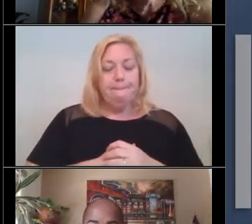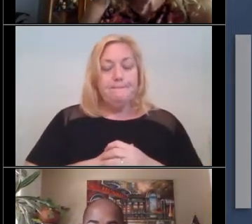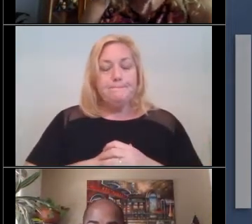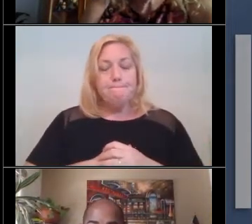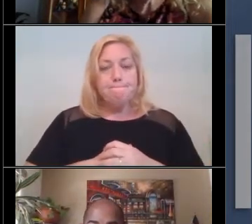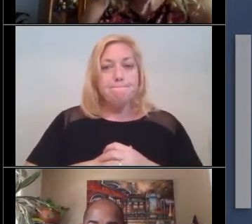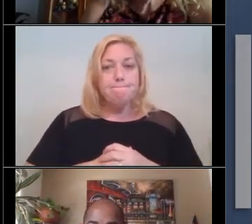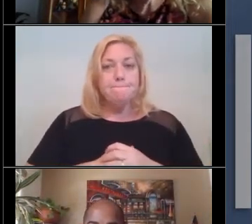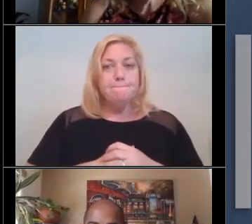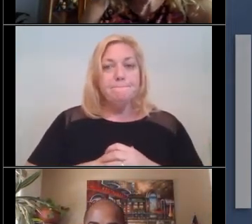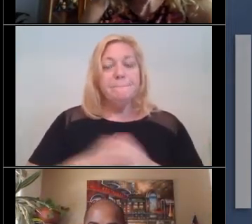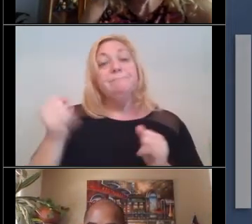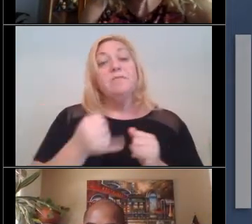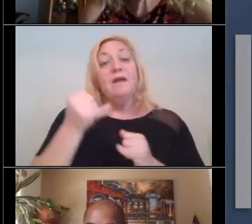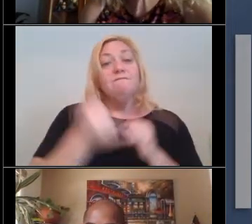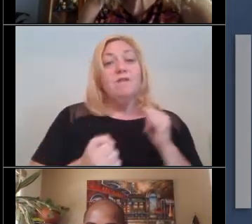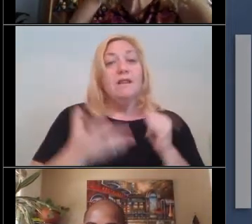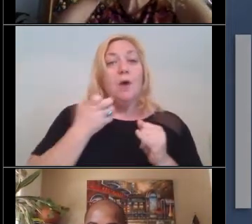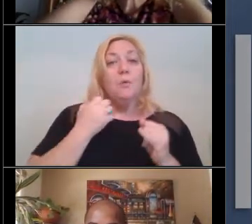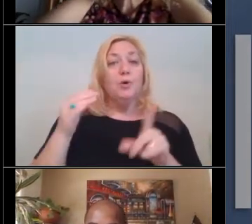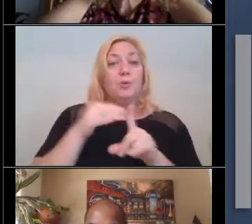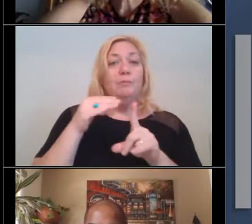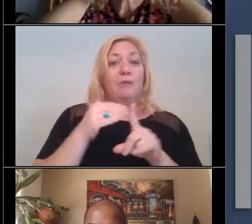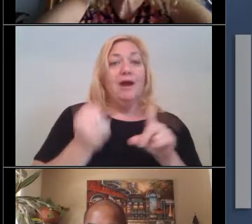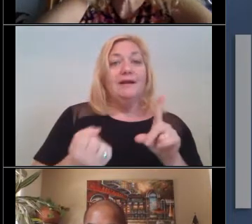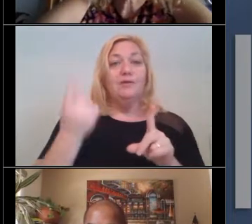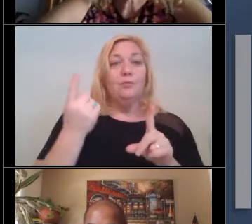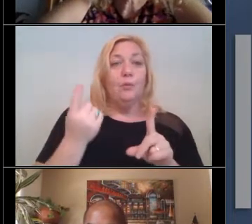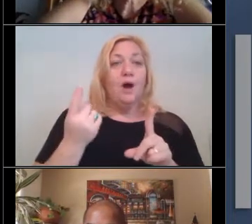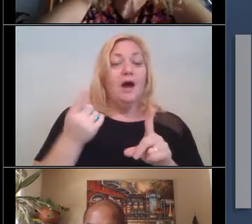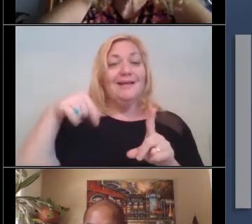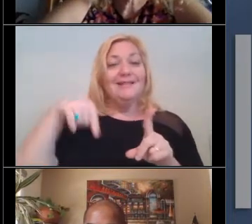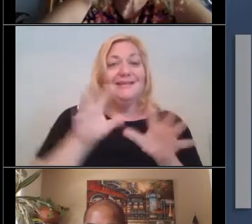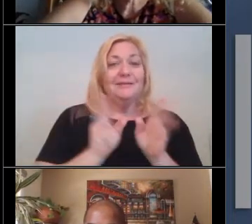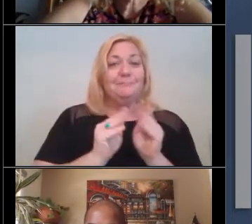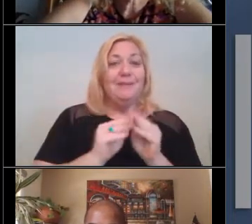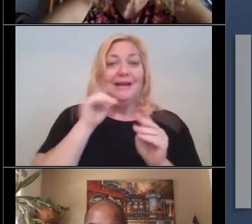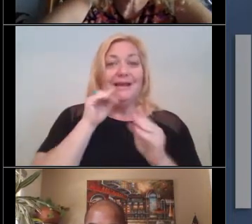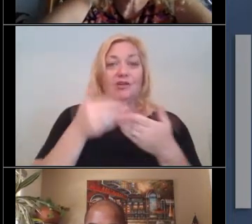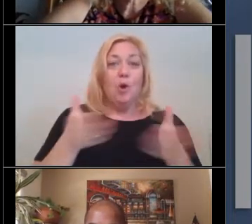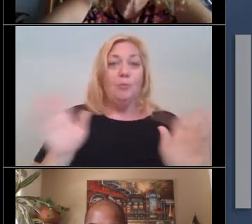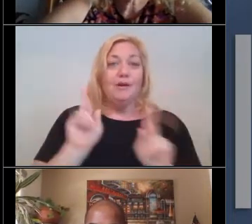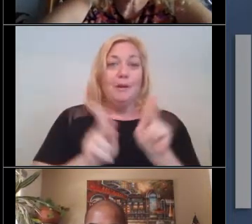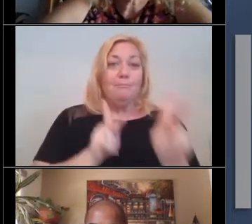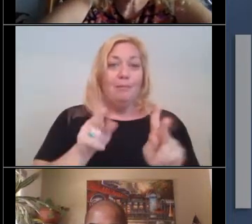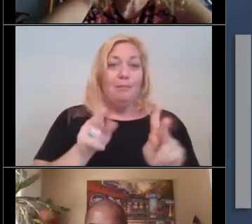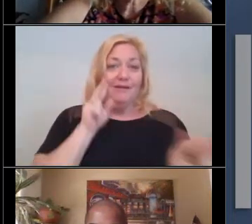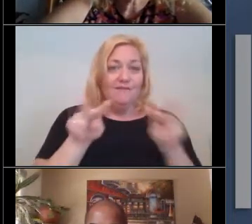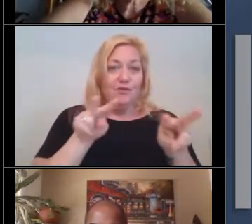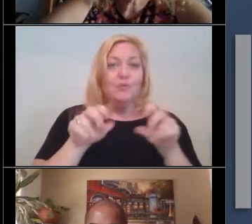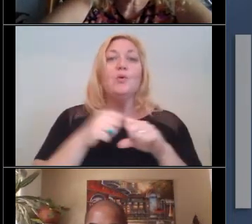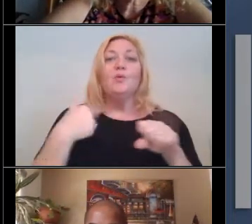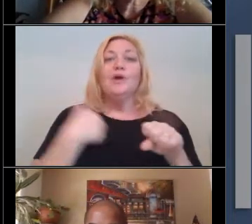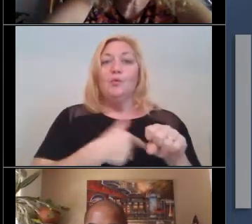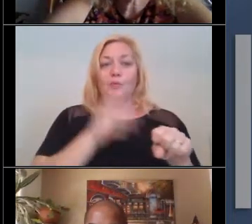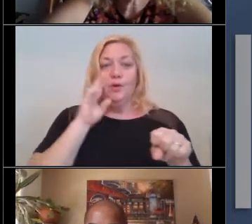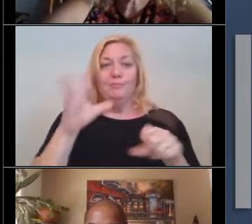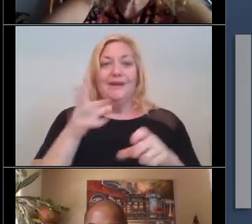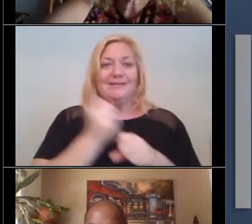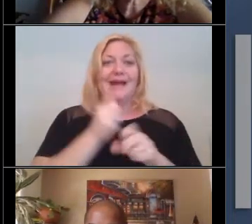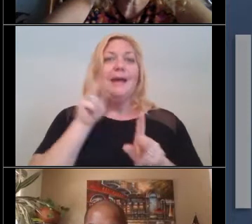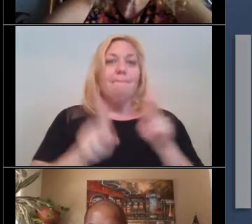So finally, I want to remind everyone that this meeting is open to the public and that we will be taking